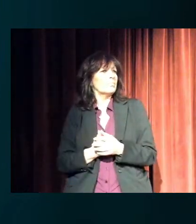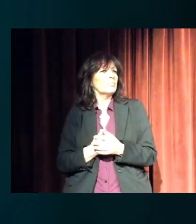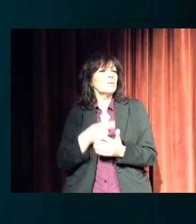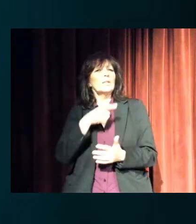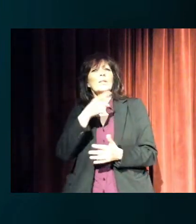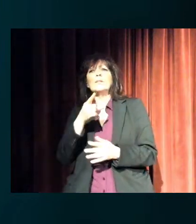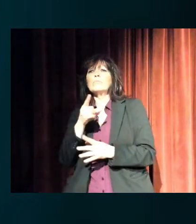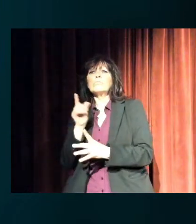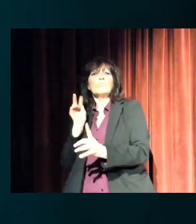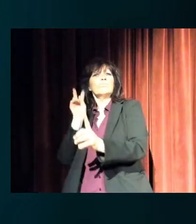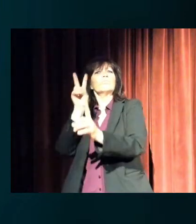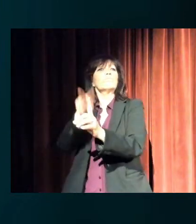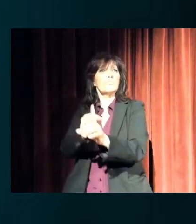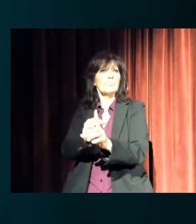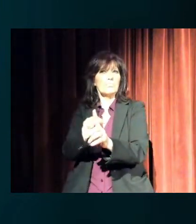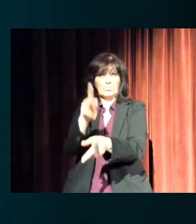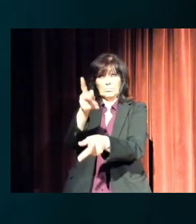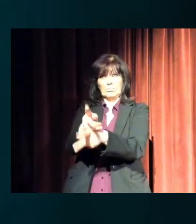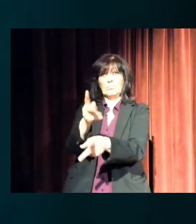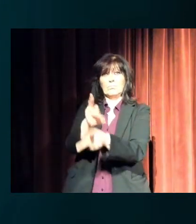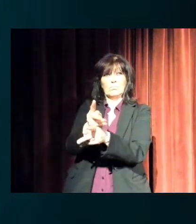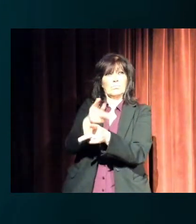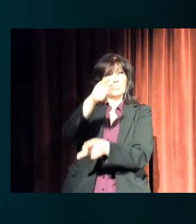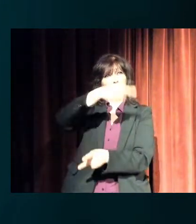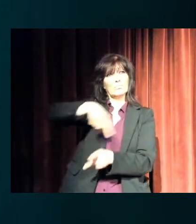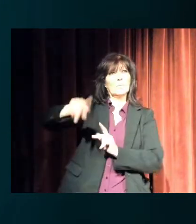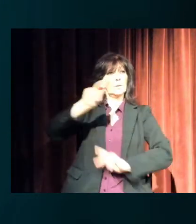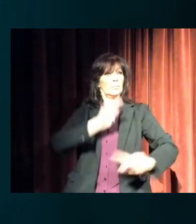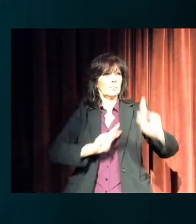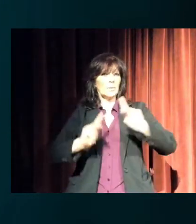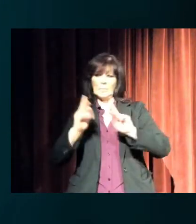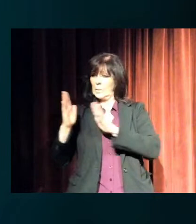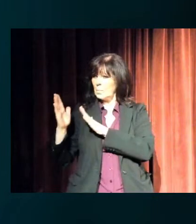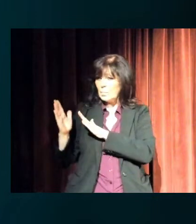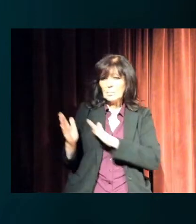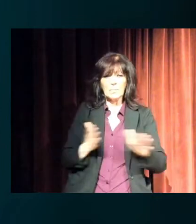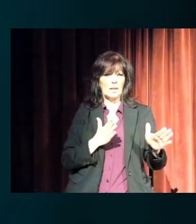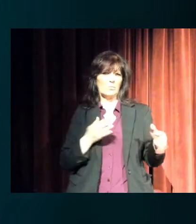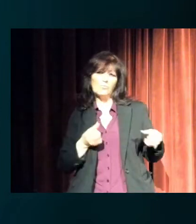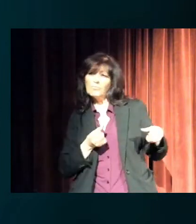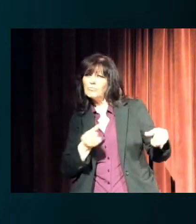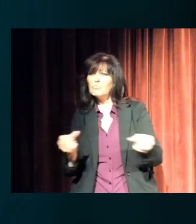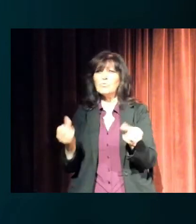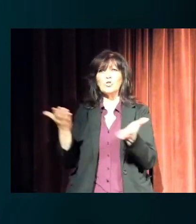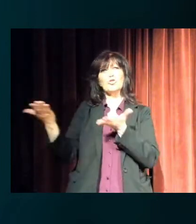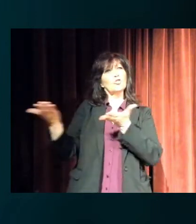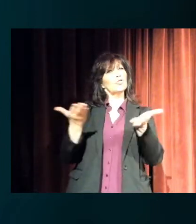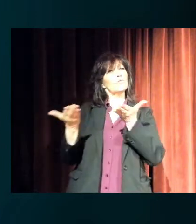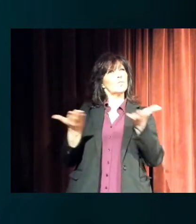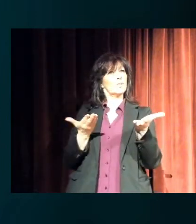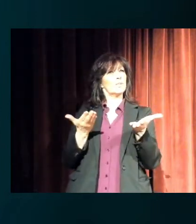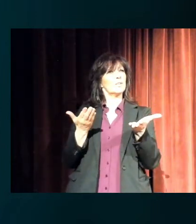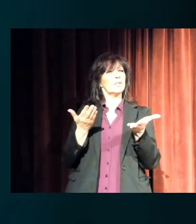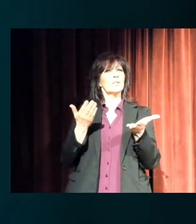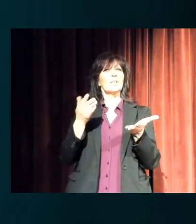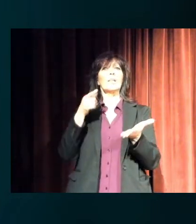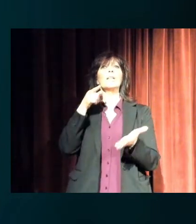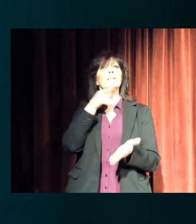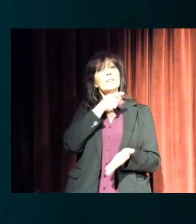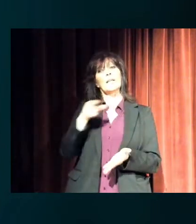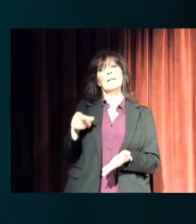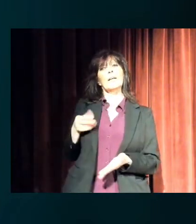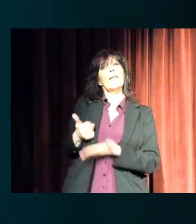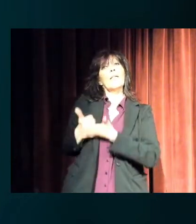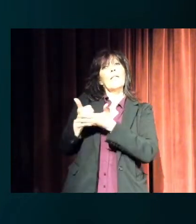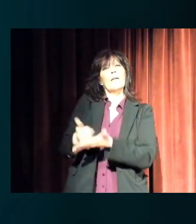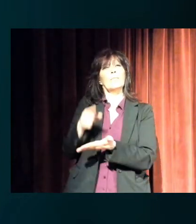been charged with the well-being, welfare of plannings, strategies, and services that may benefit